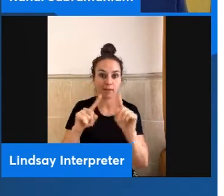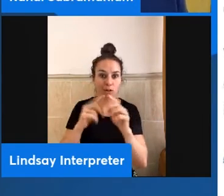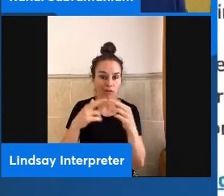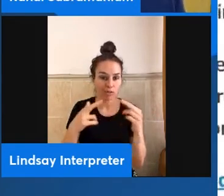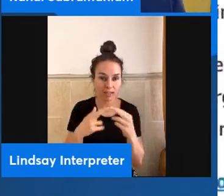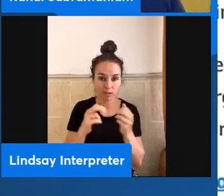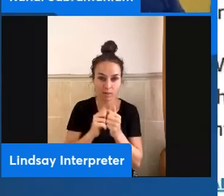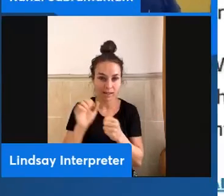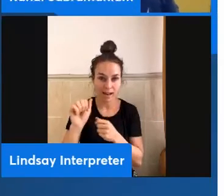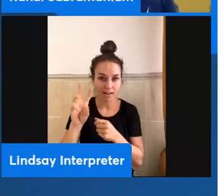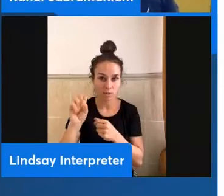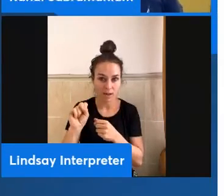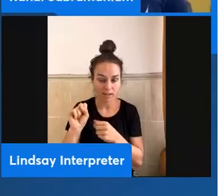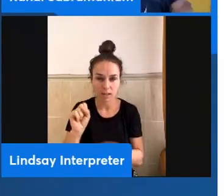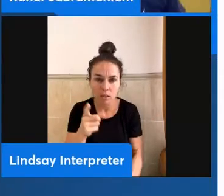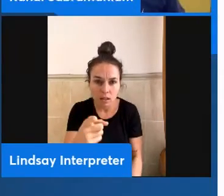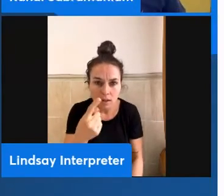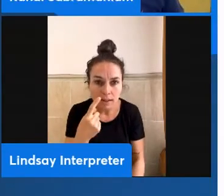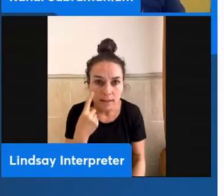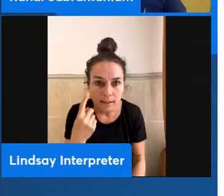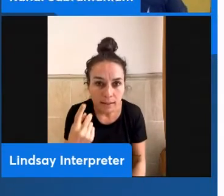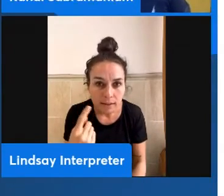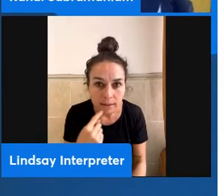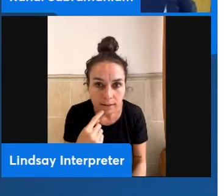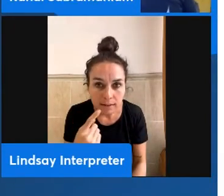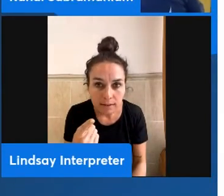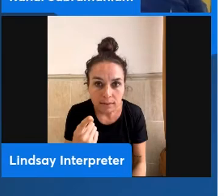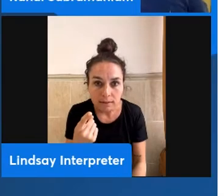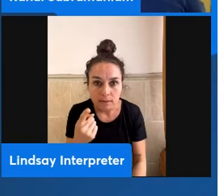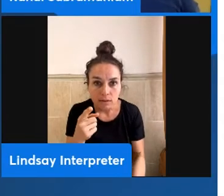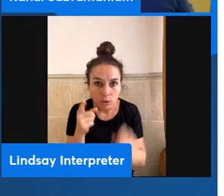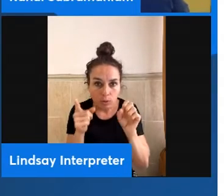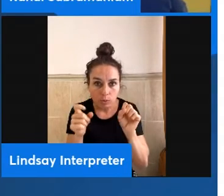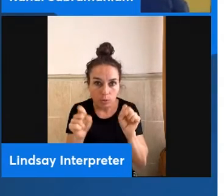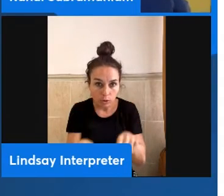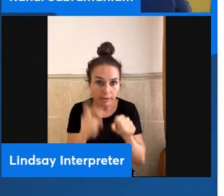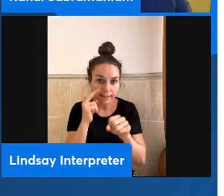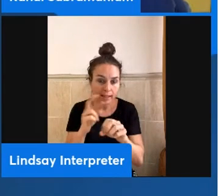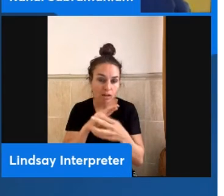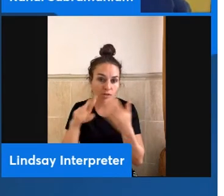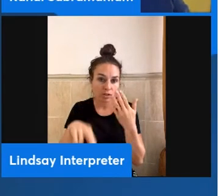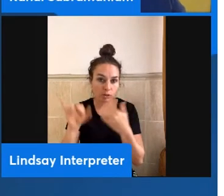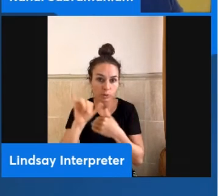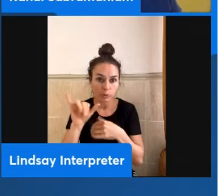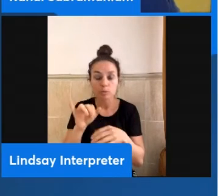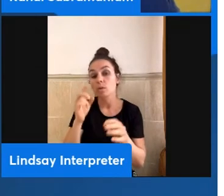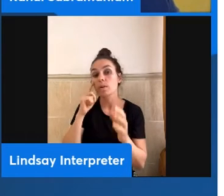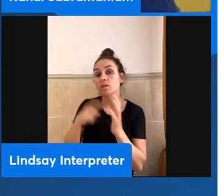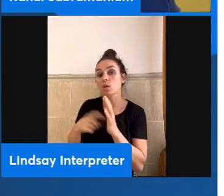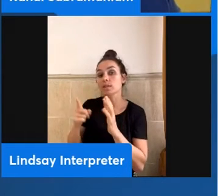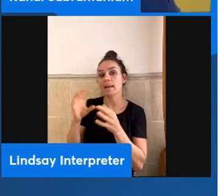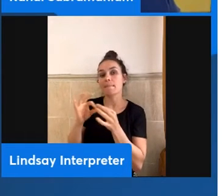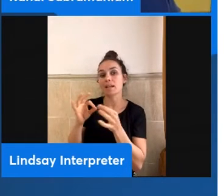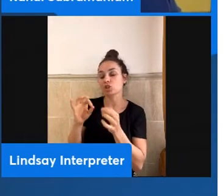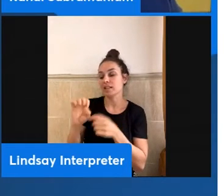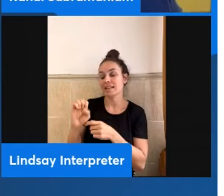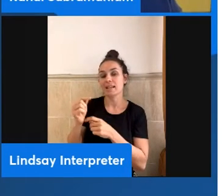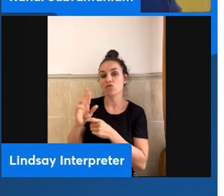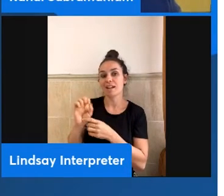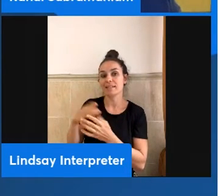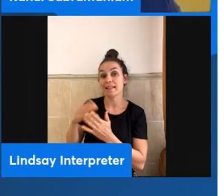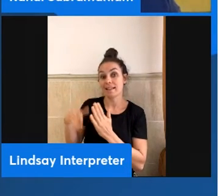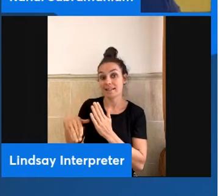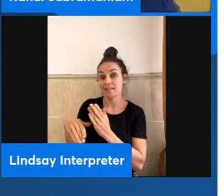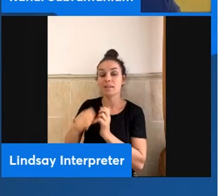itself, or across different availability zones as well. It's funny they mentioned that egress part at the end, because the other